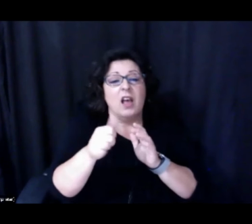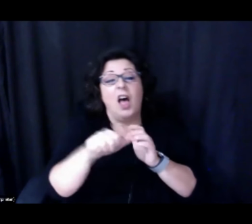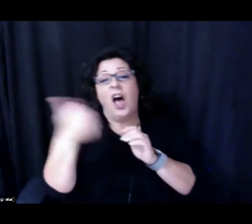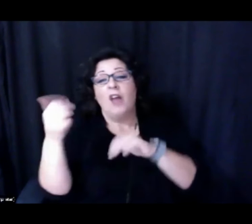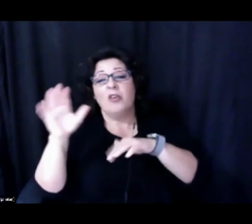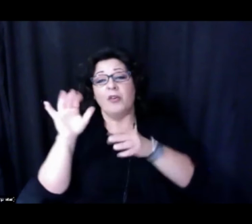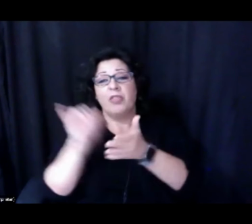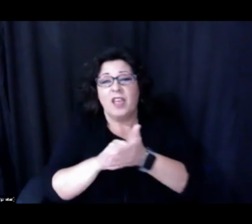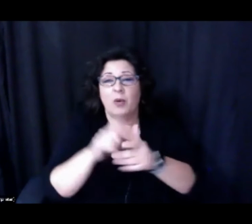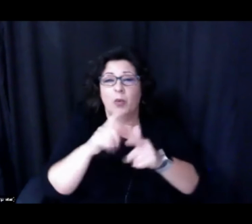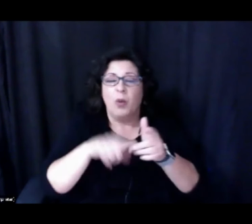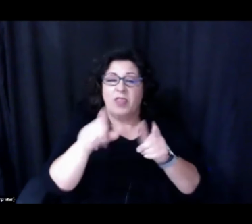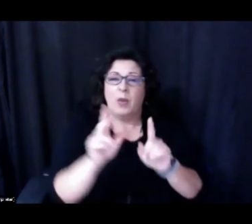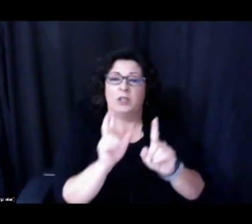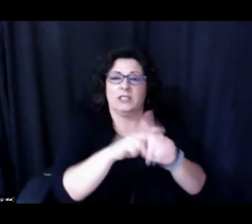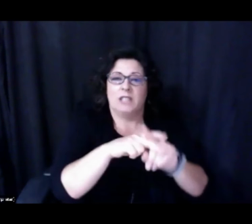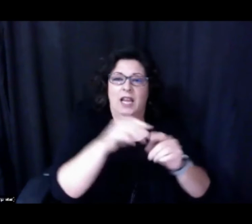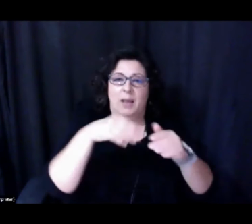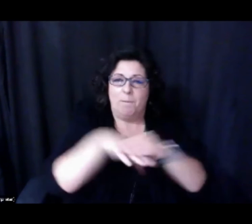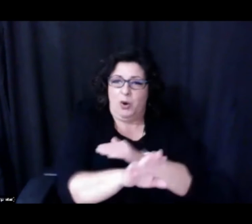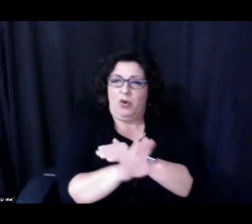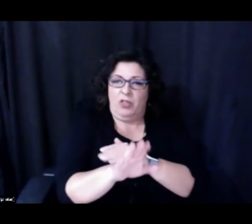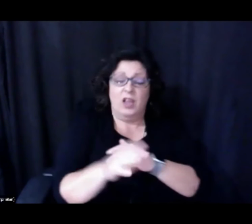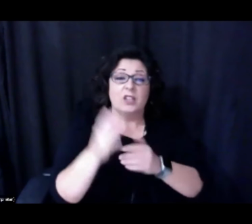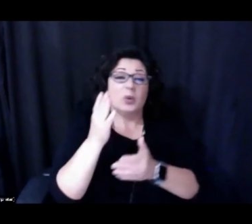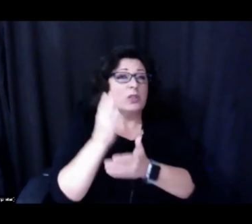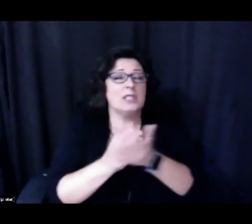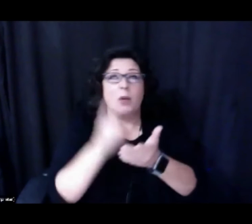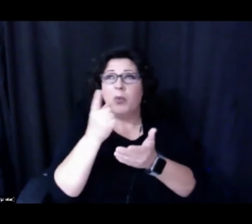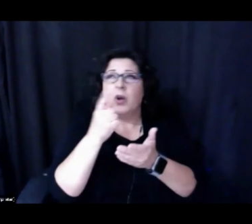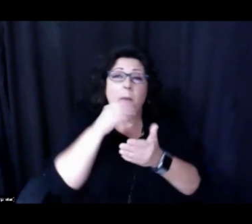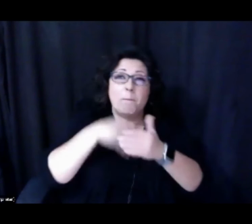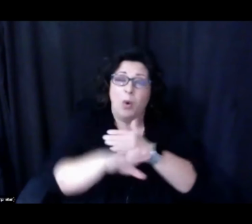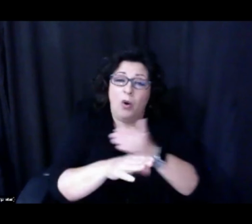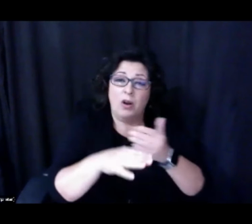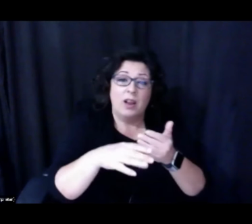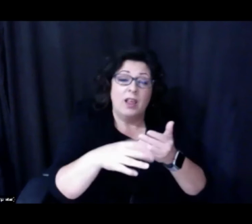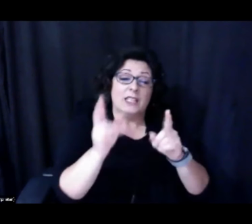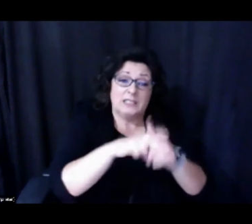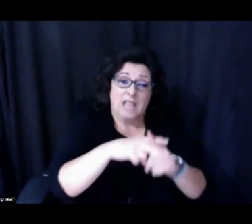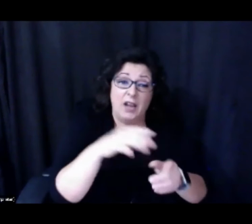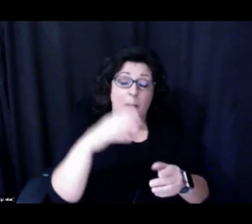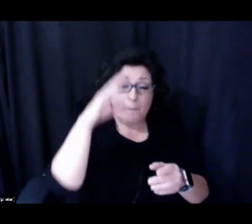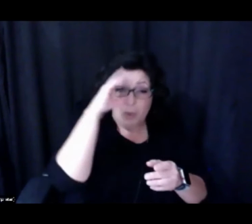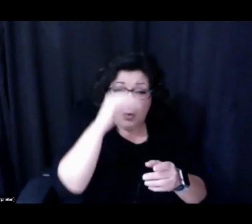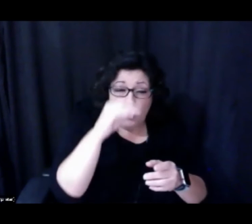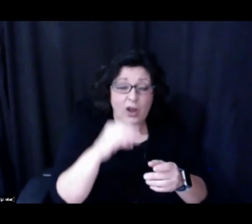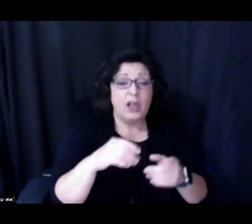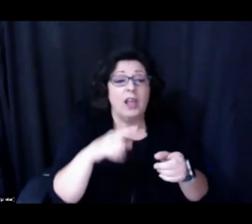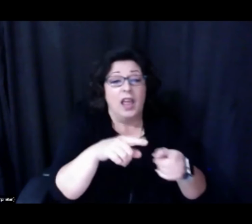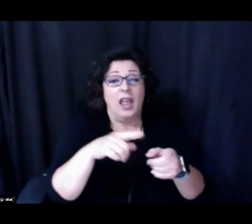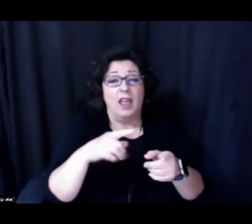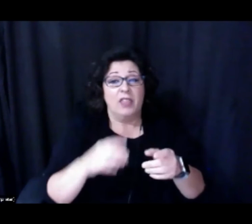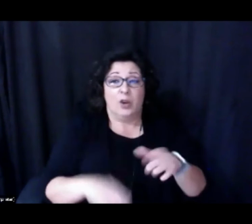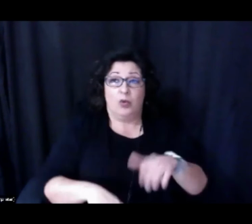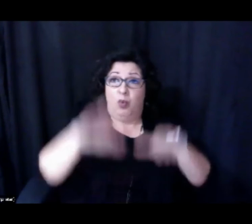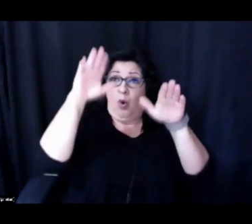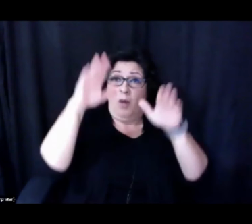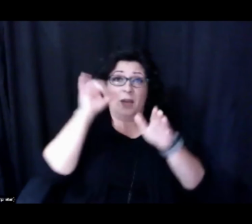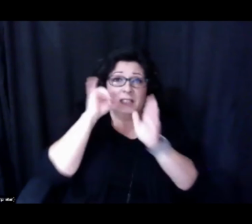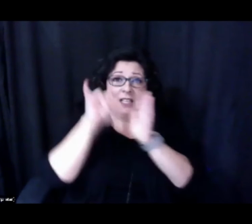they were assigned at birth, right? So if someone was assigned male at birth, they grow up and they identify as a woman,